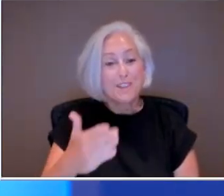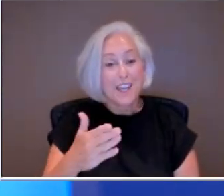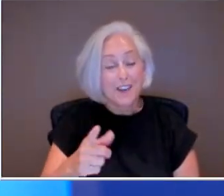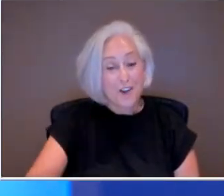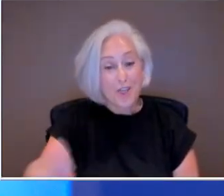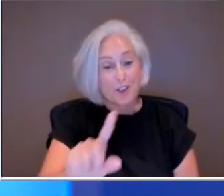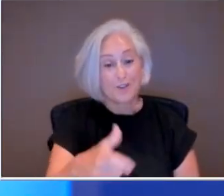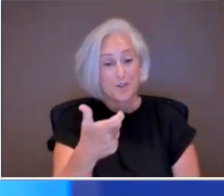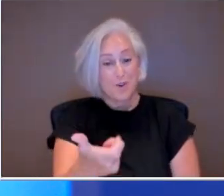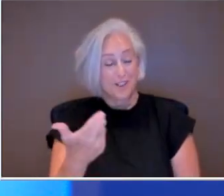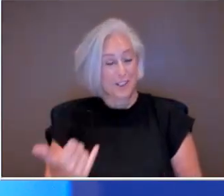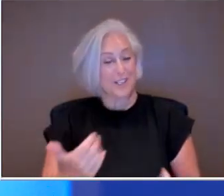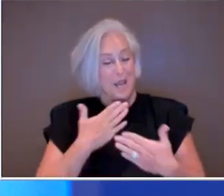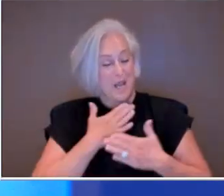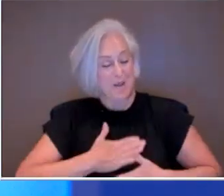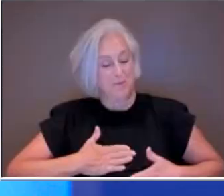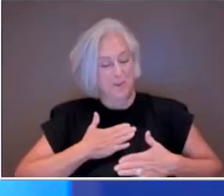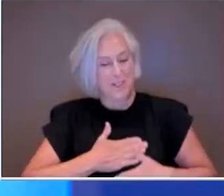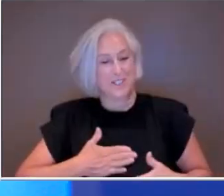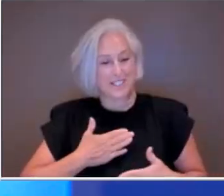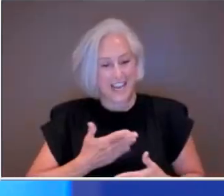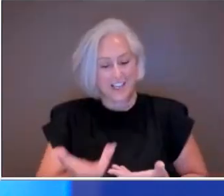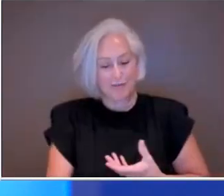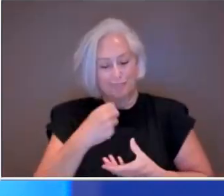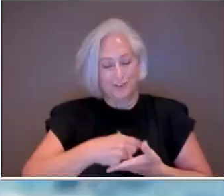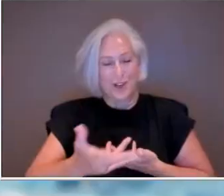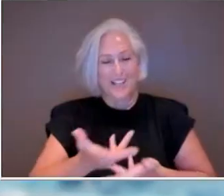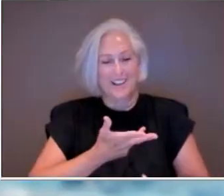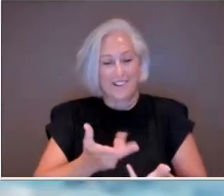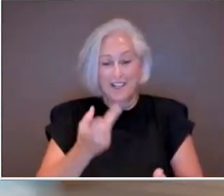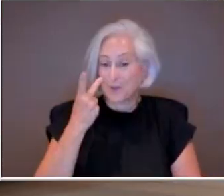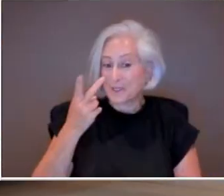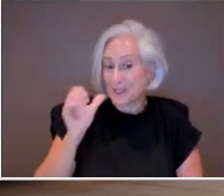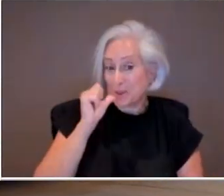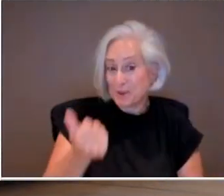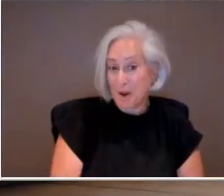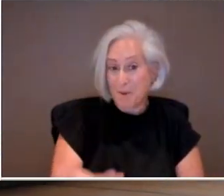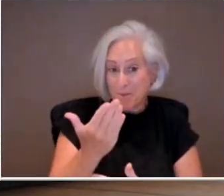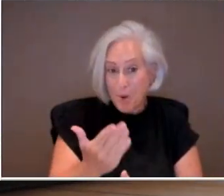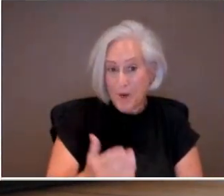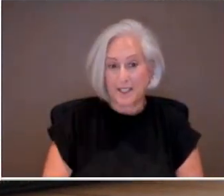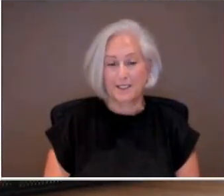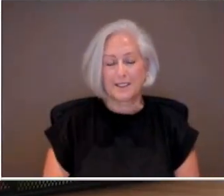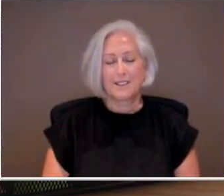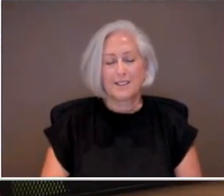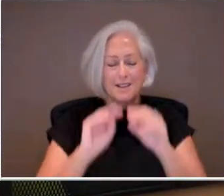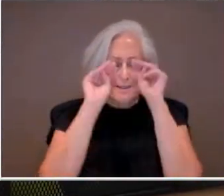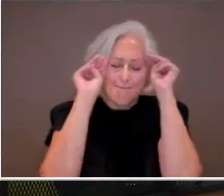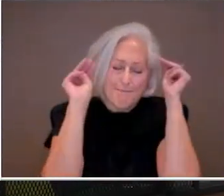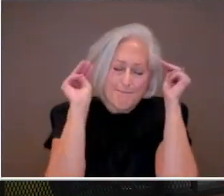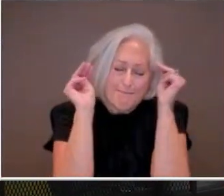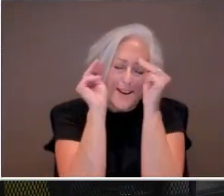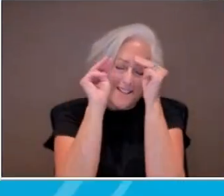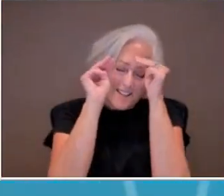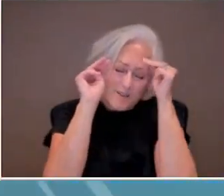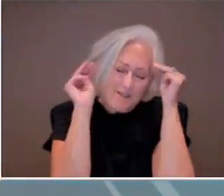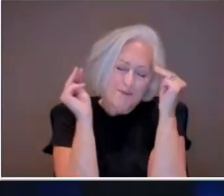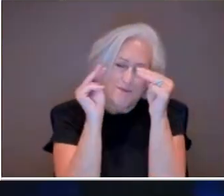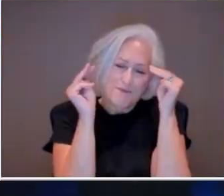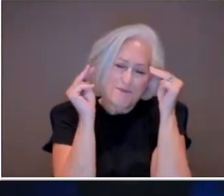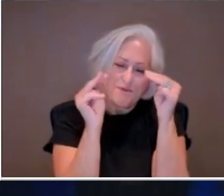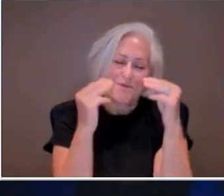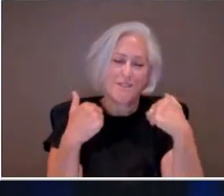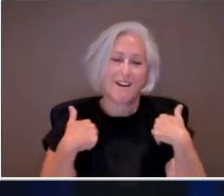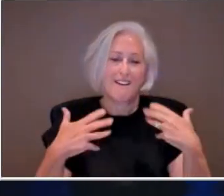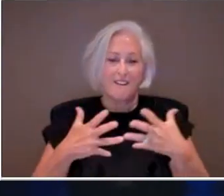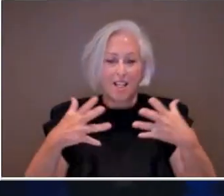joining the conversation today. We'll see you right back here tomorrow morning. Debilitating migraines can also hold a wealth of information.